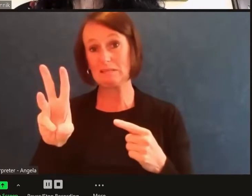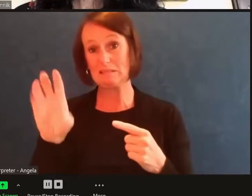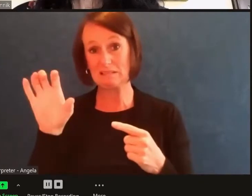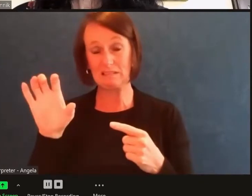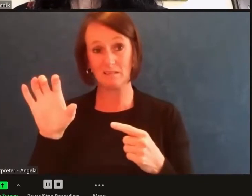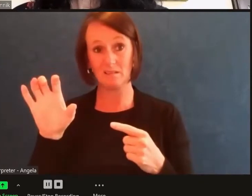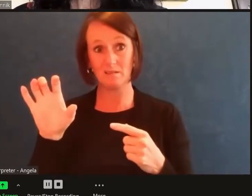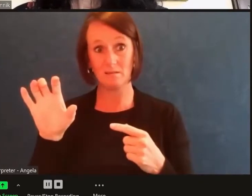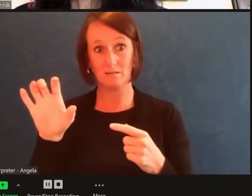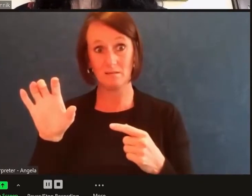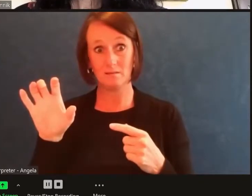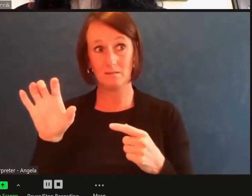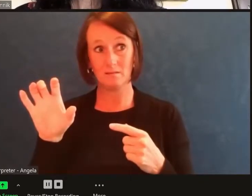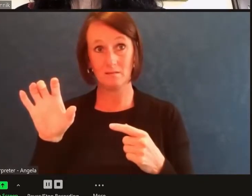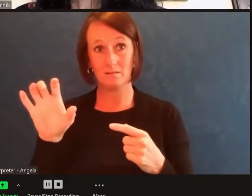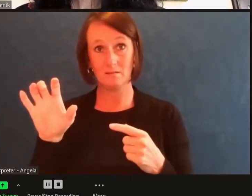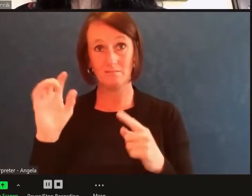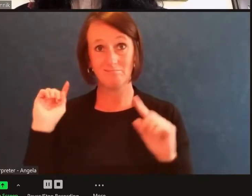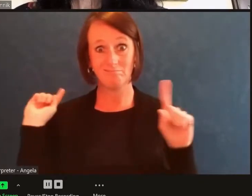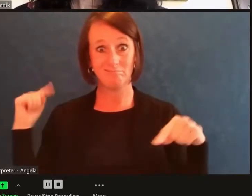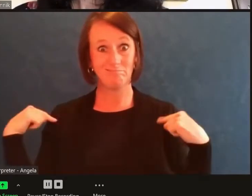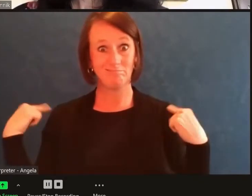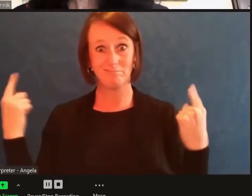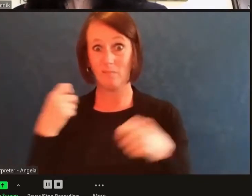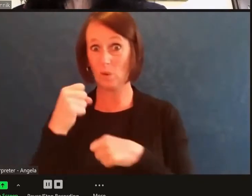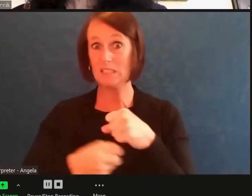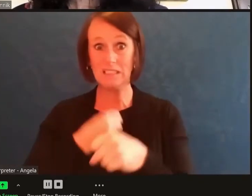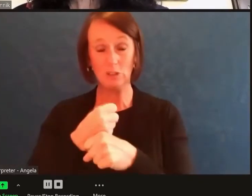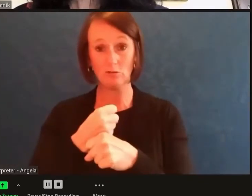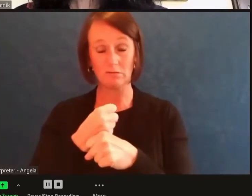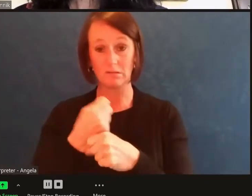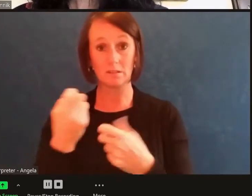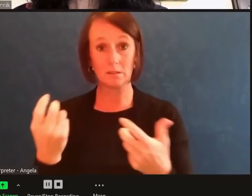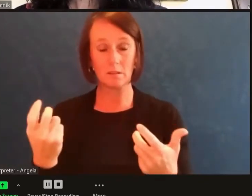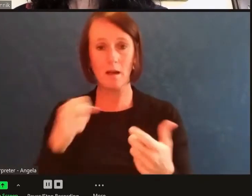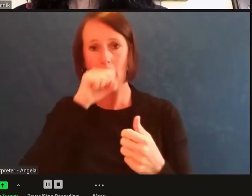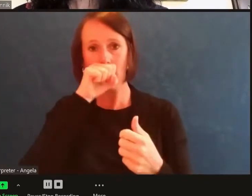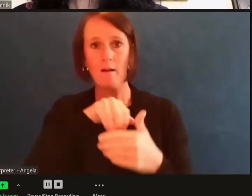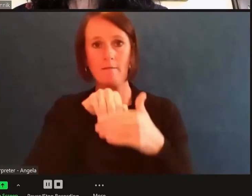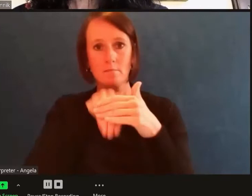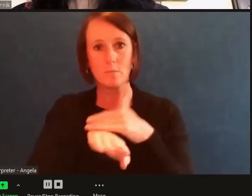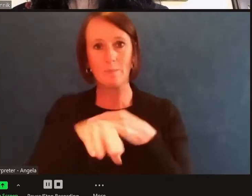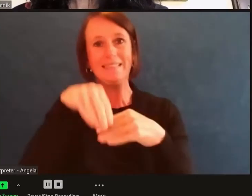forever. The last forever. I love being in schools.